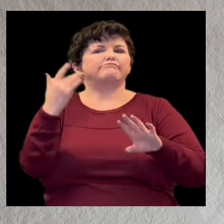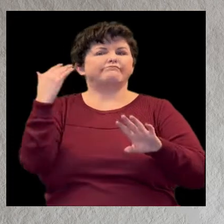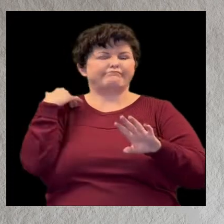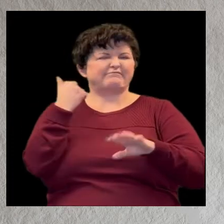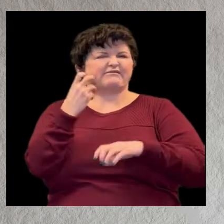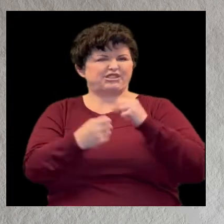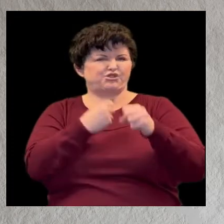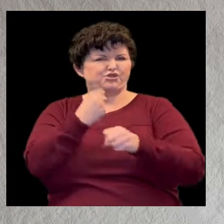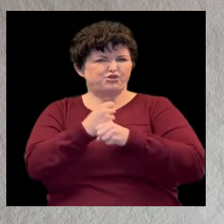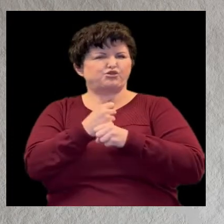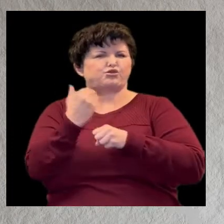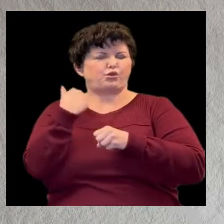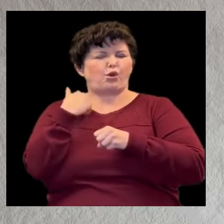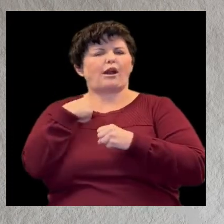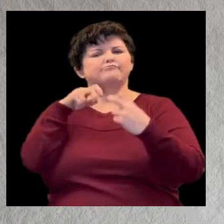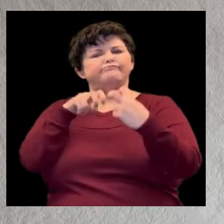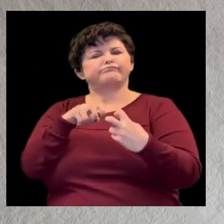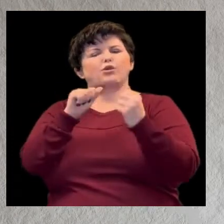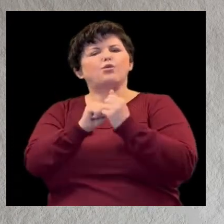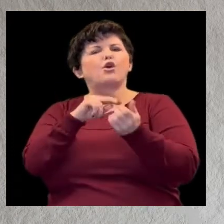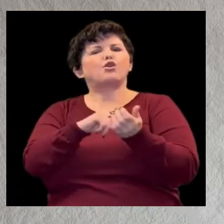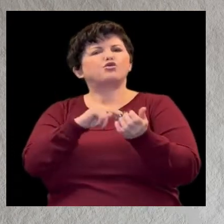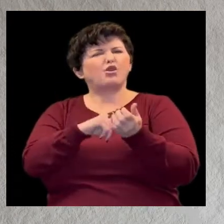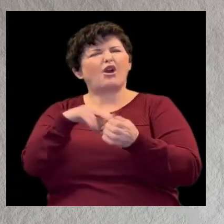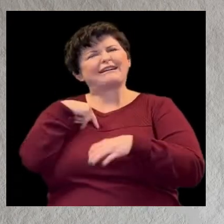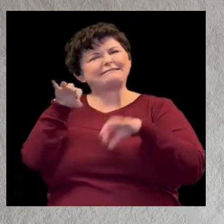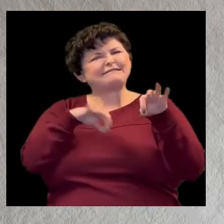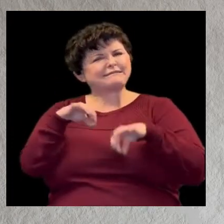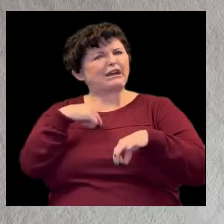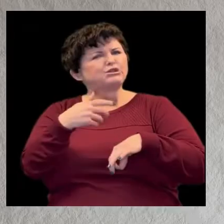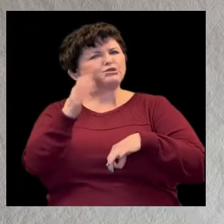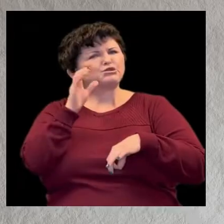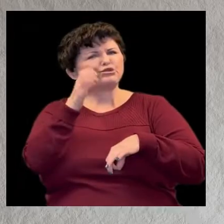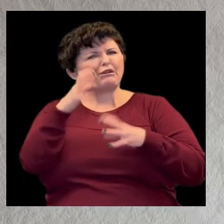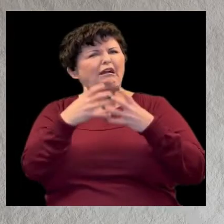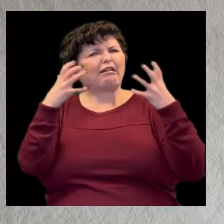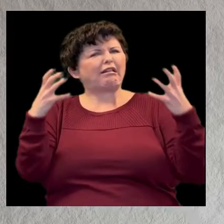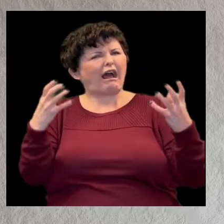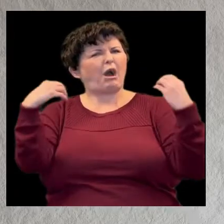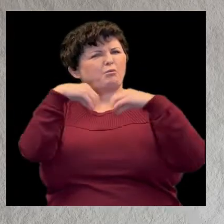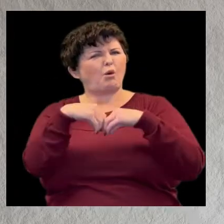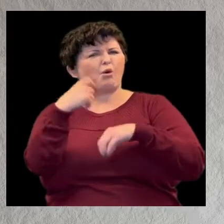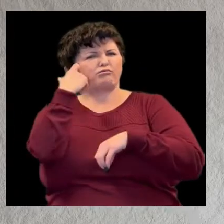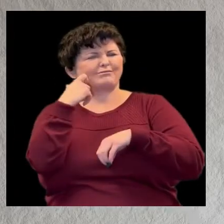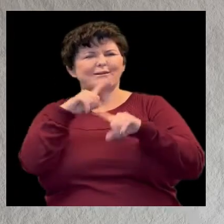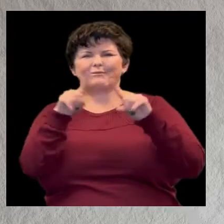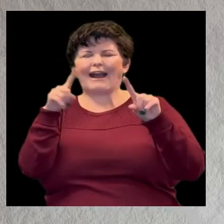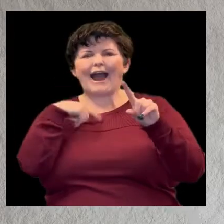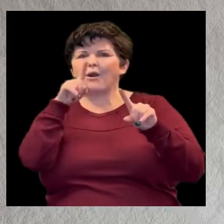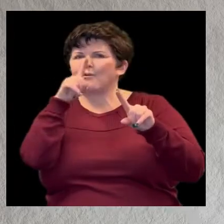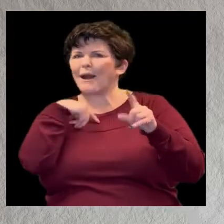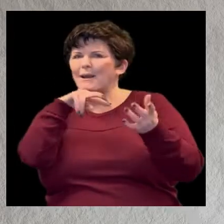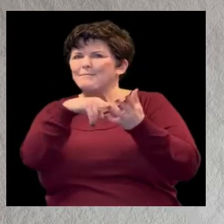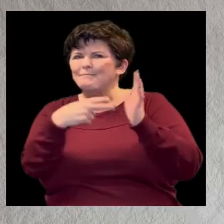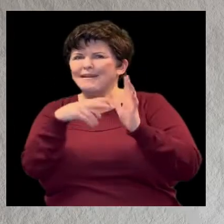I described to a nurse that I had been drinking a lot more lately, but I meant sodas. So imagine